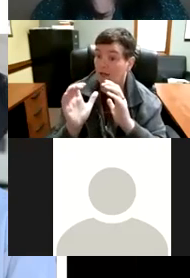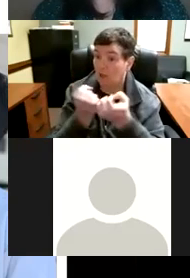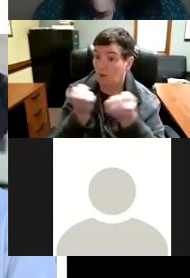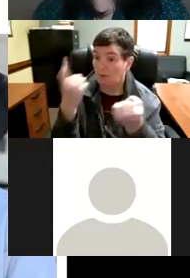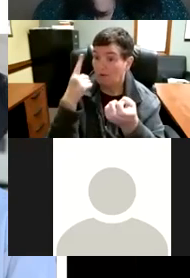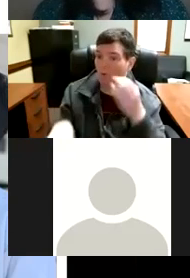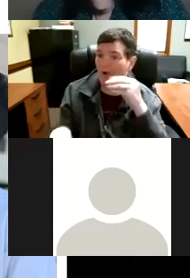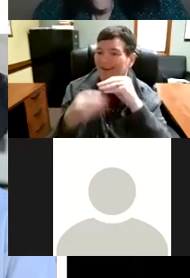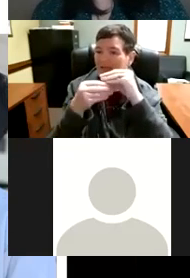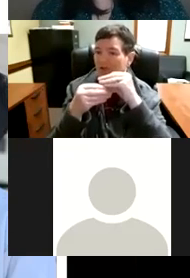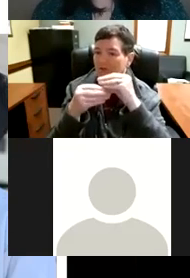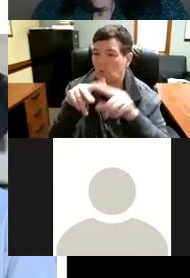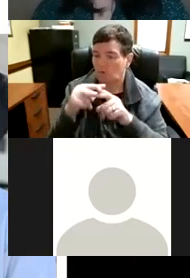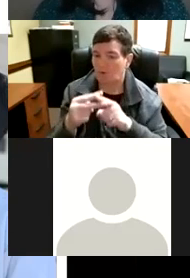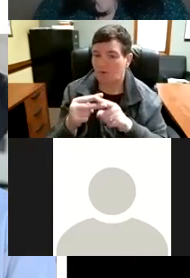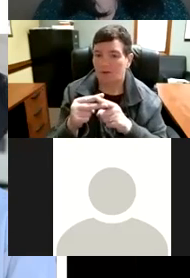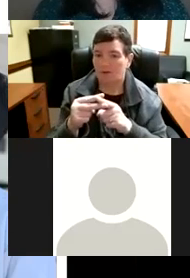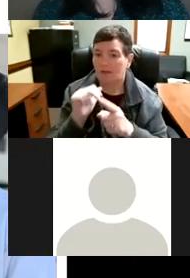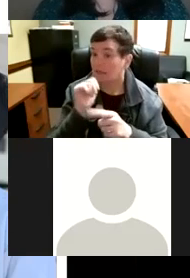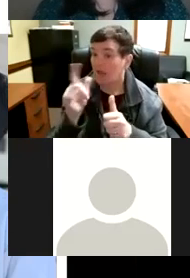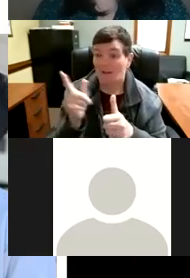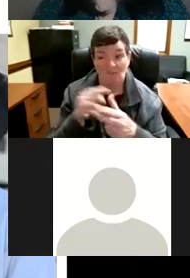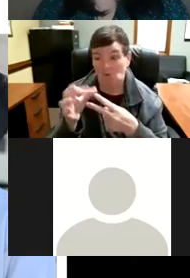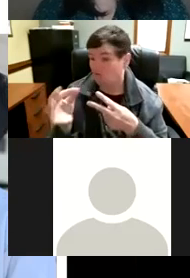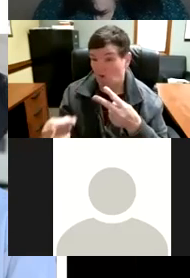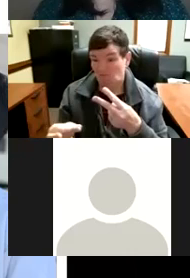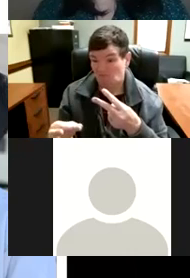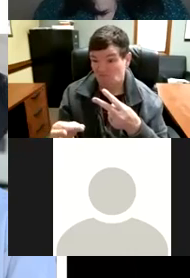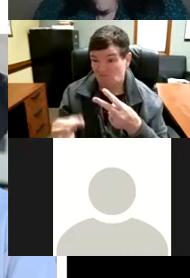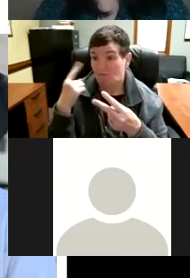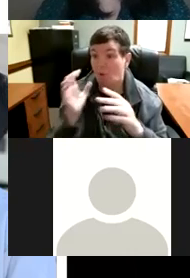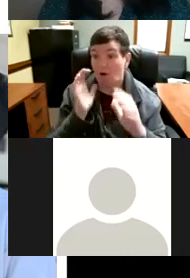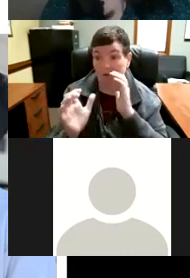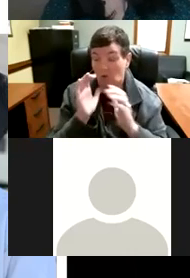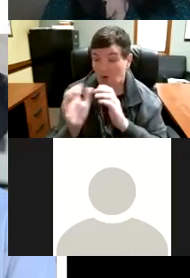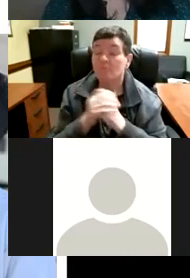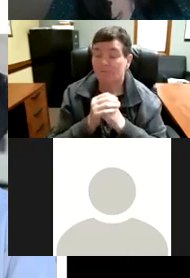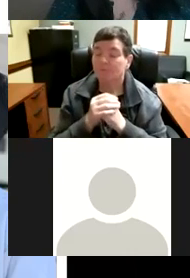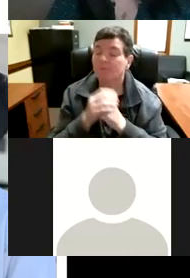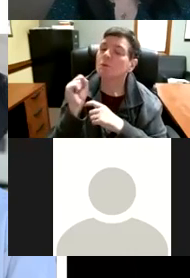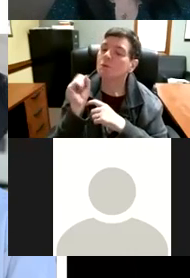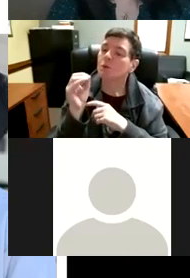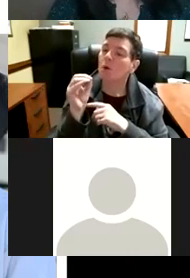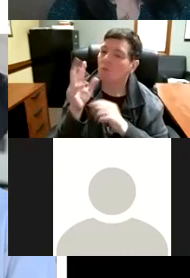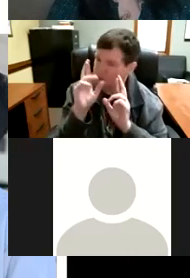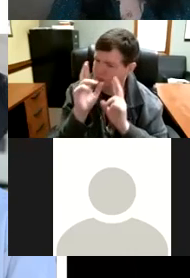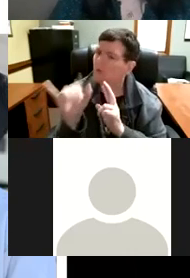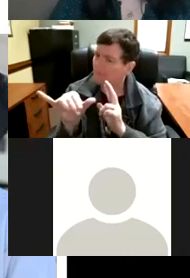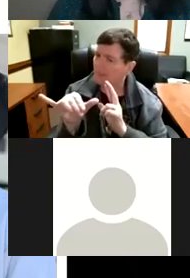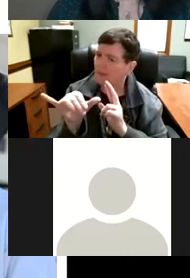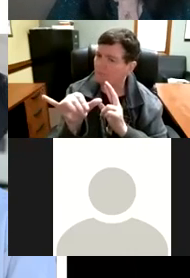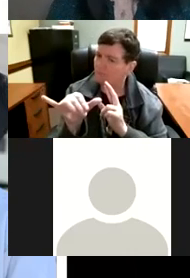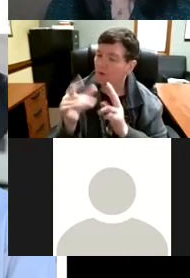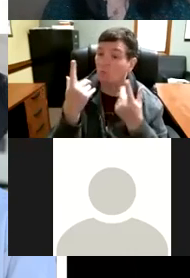tool. It is definitely not his first choice as his mode of communication. So we respect his efforts at